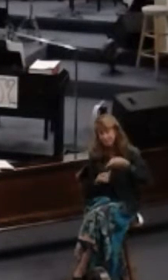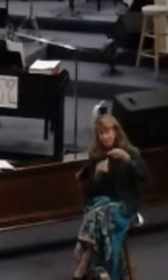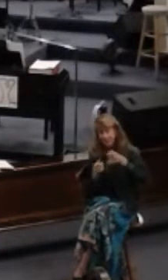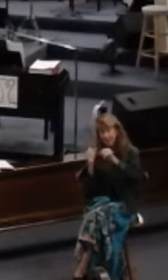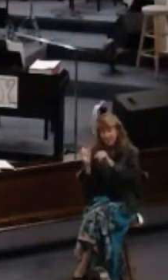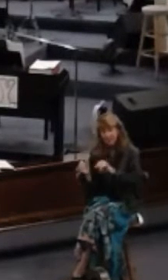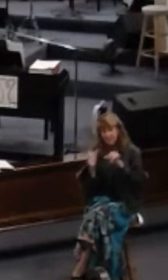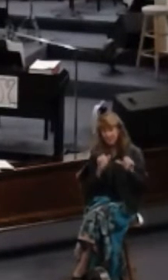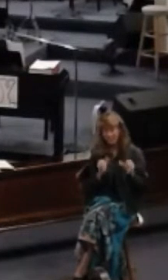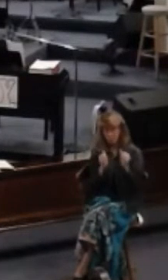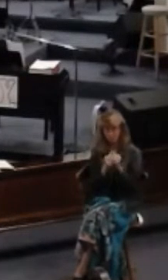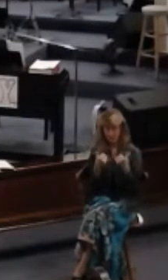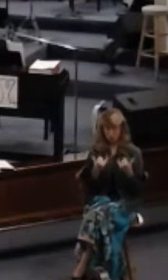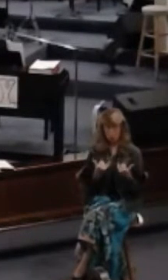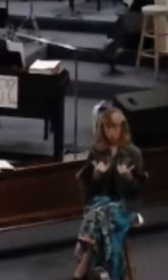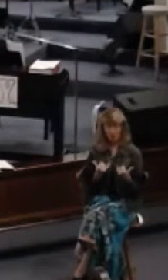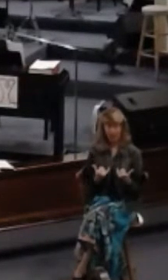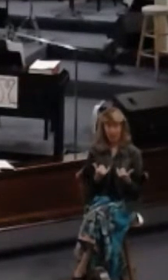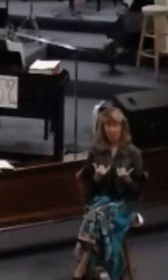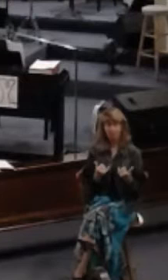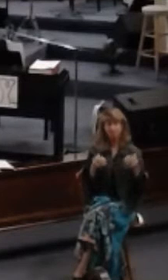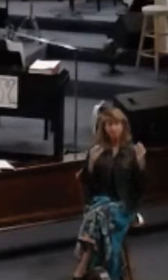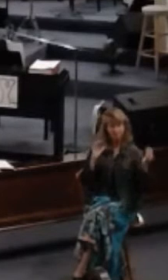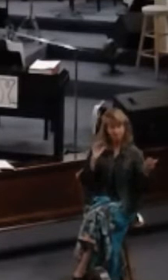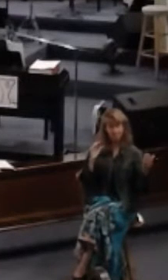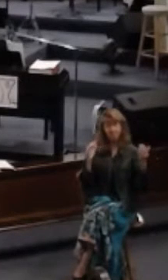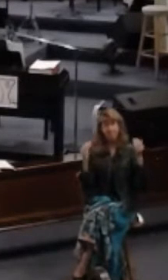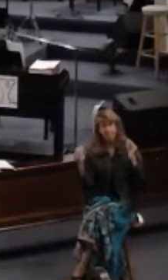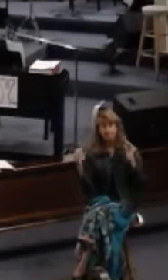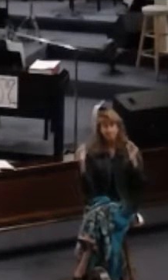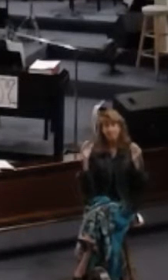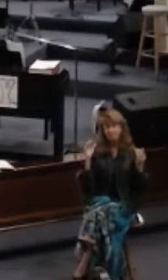modern congregations of our day have.